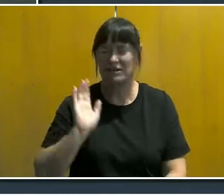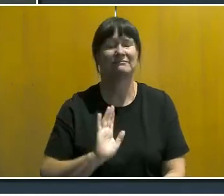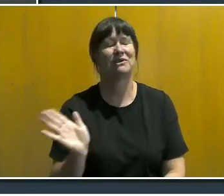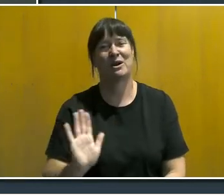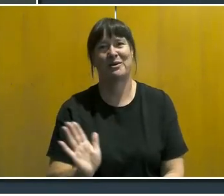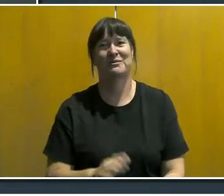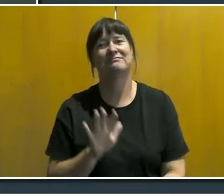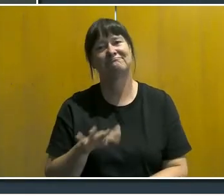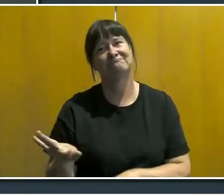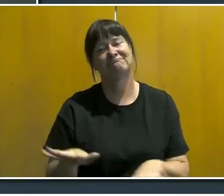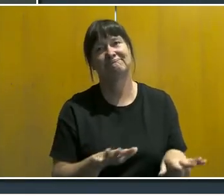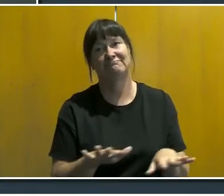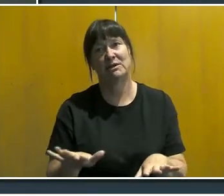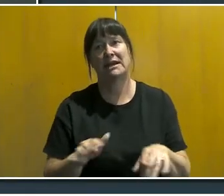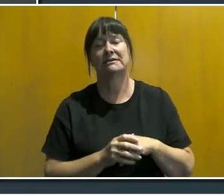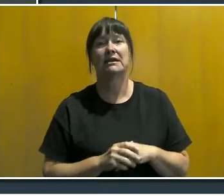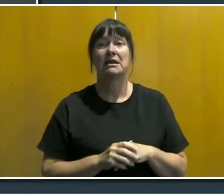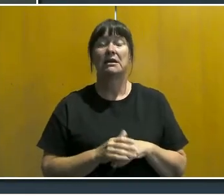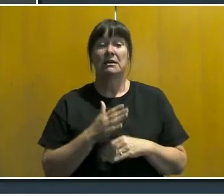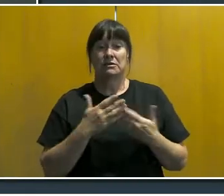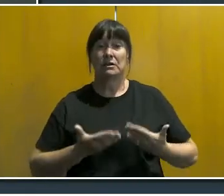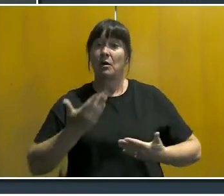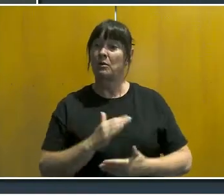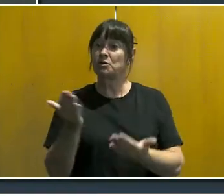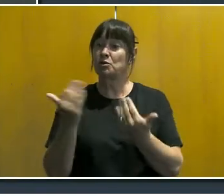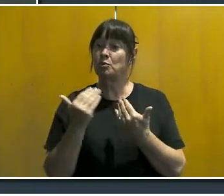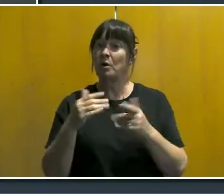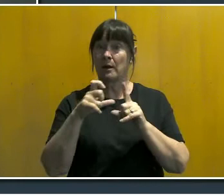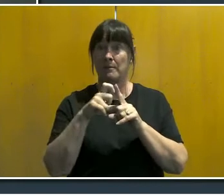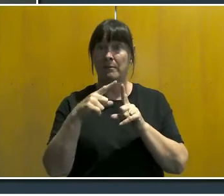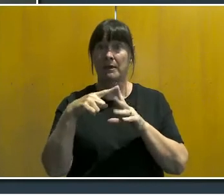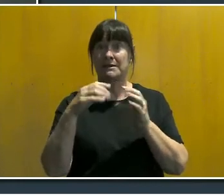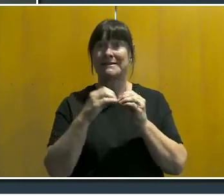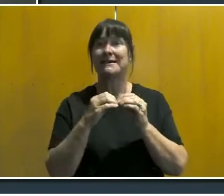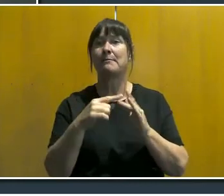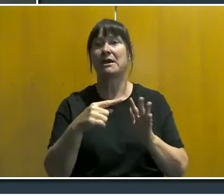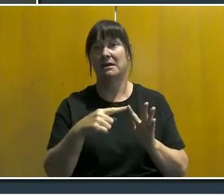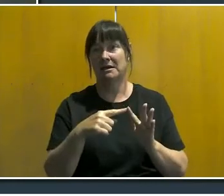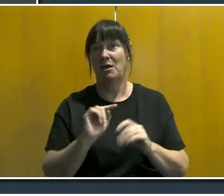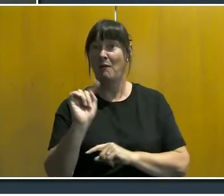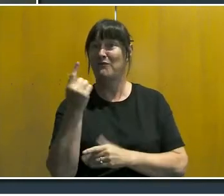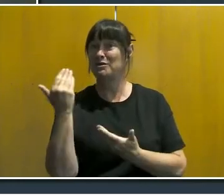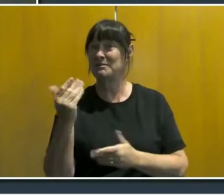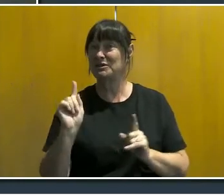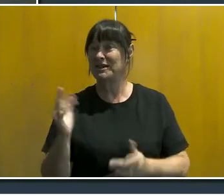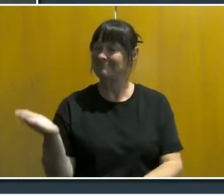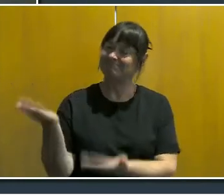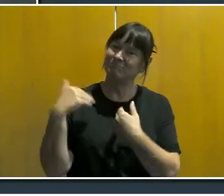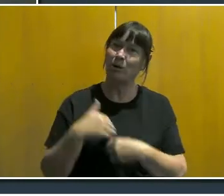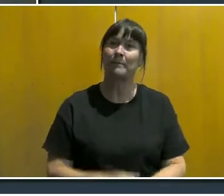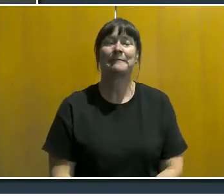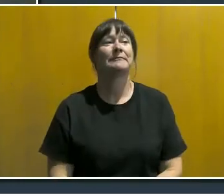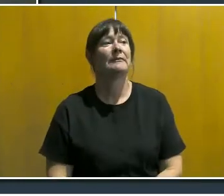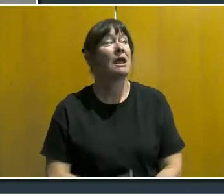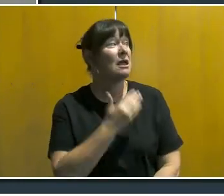relaxed about it all. So I would like to welcome Debbie, who is our first submitter today. So welcome, Debbie.